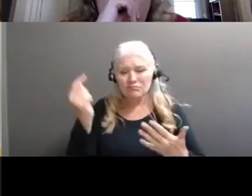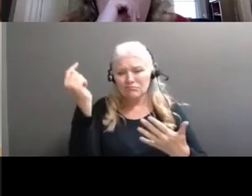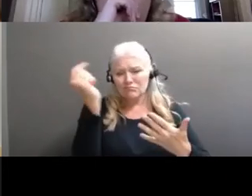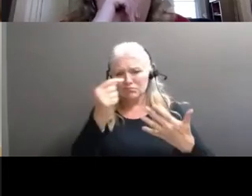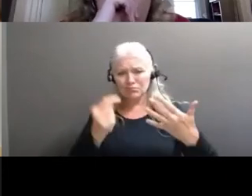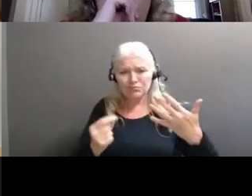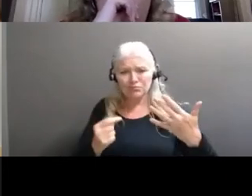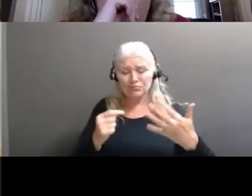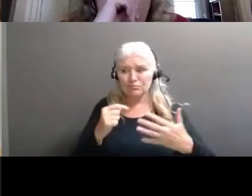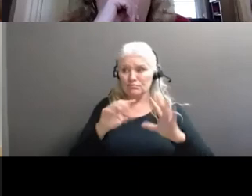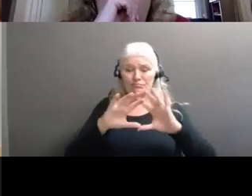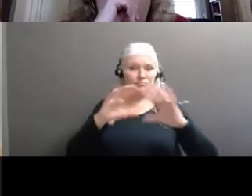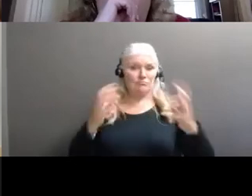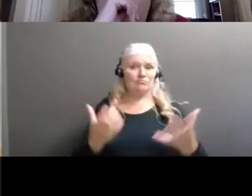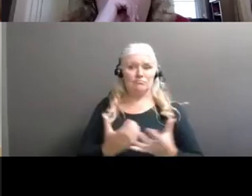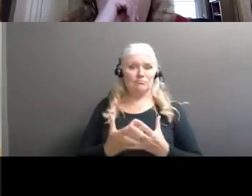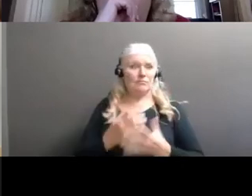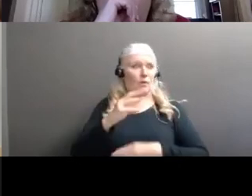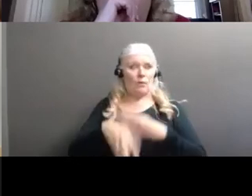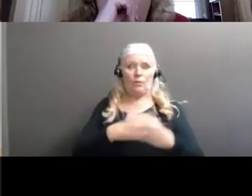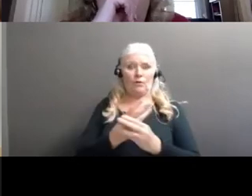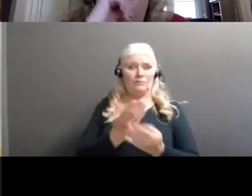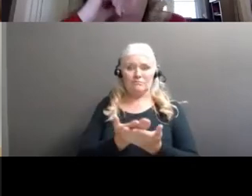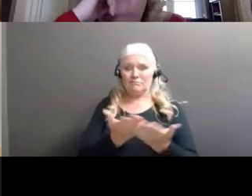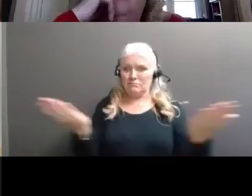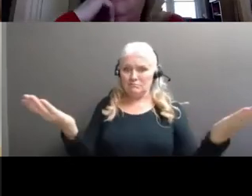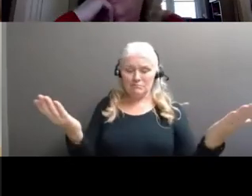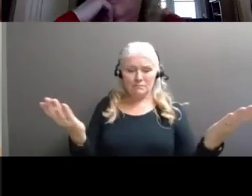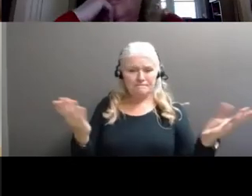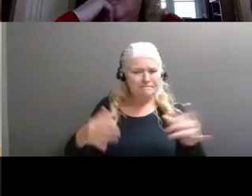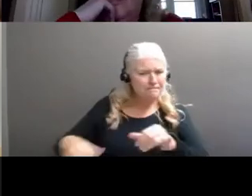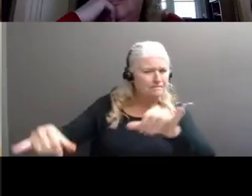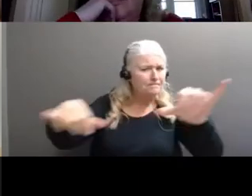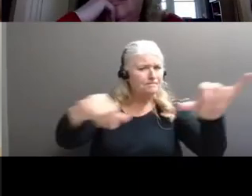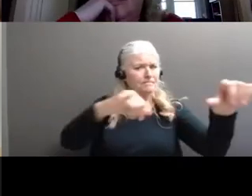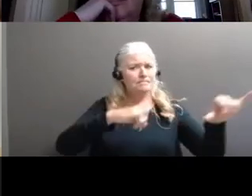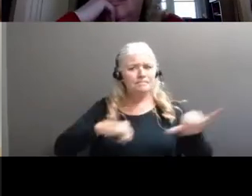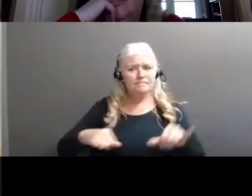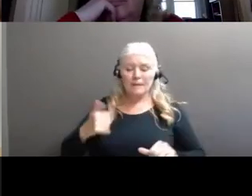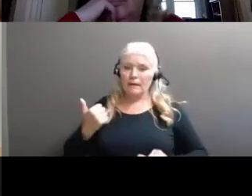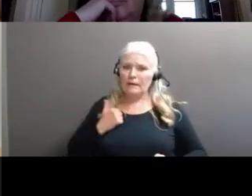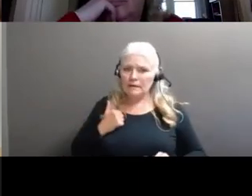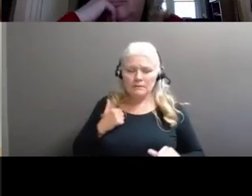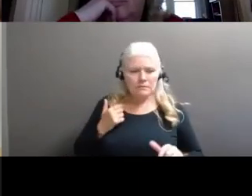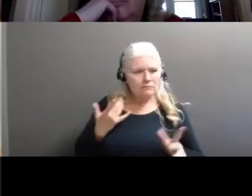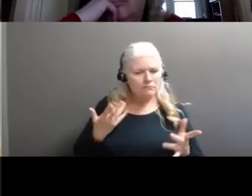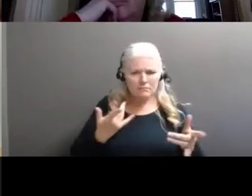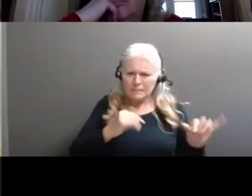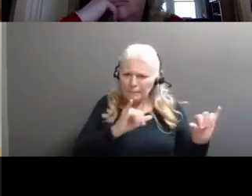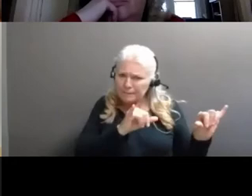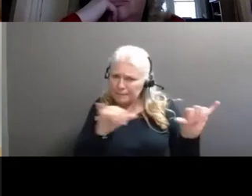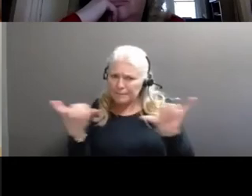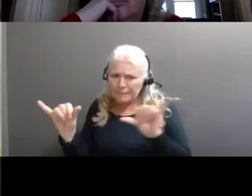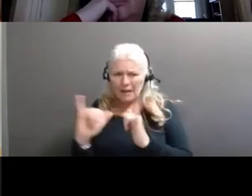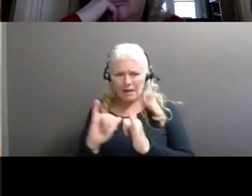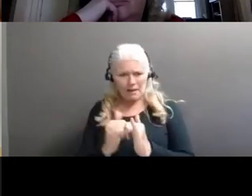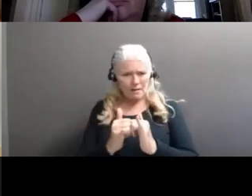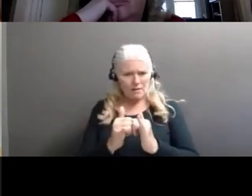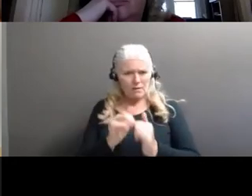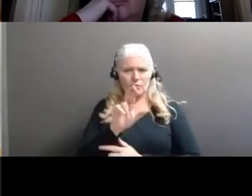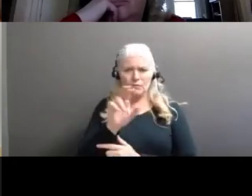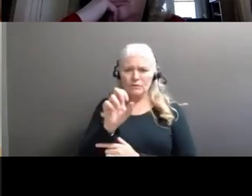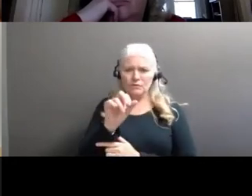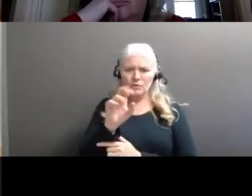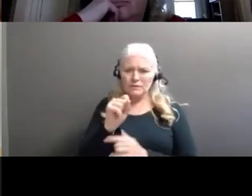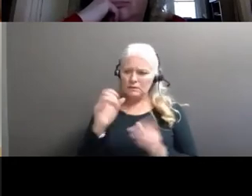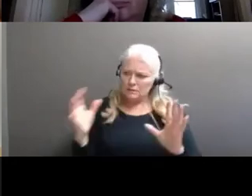the world, as we go through Canada, that there's got to be find a strong way of bridging those tremendous resources. How can